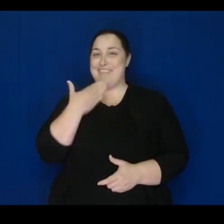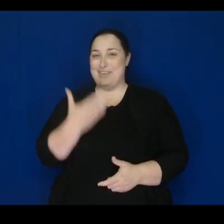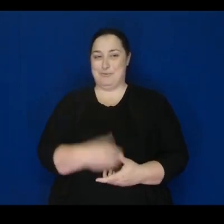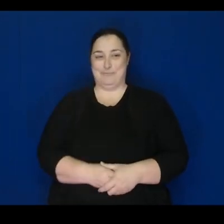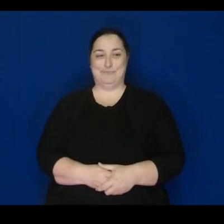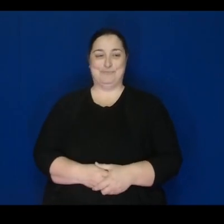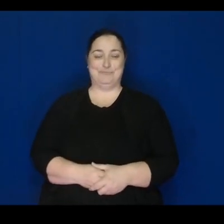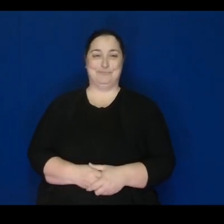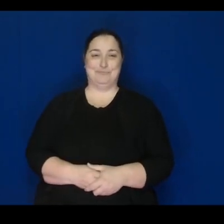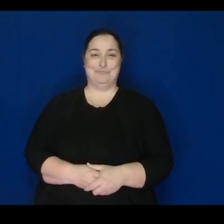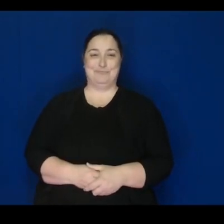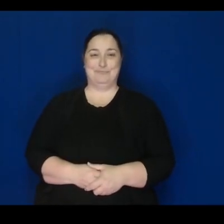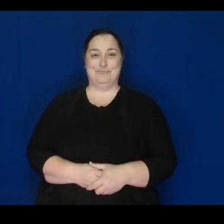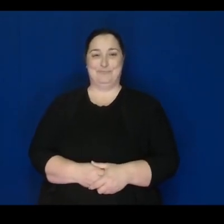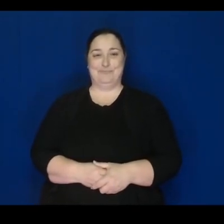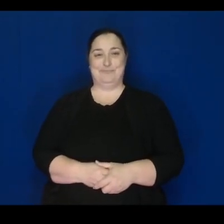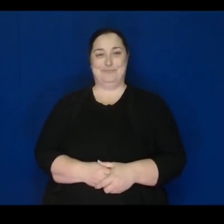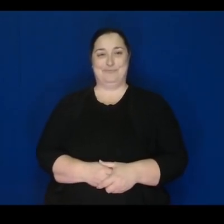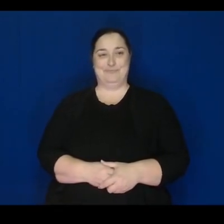much.